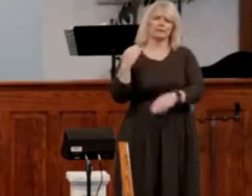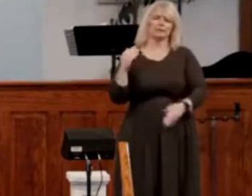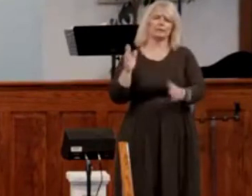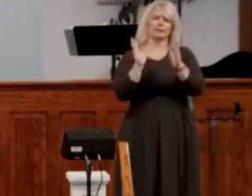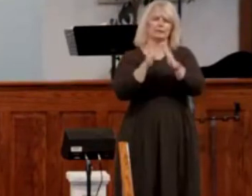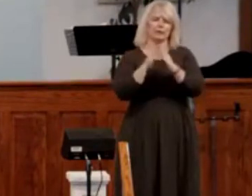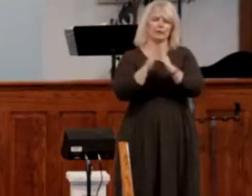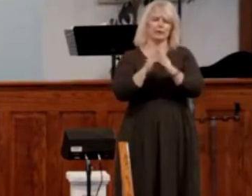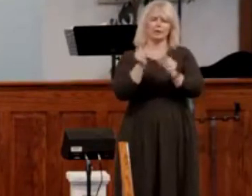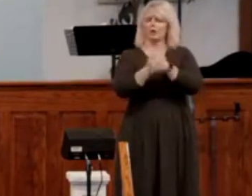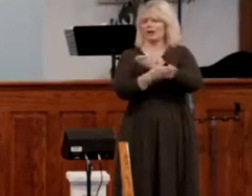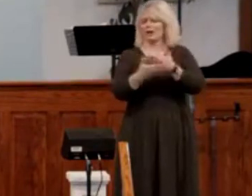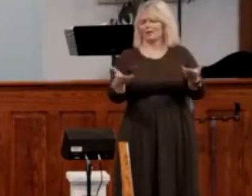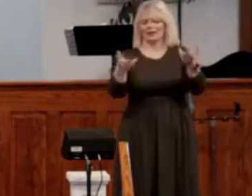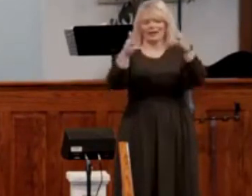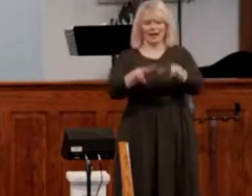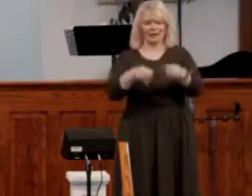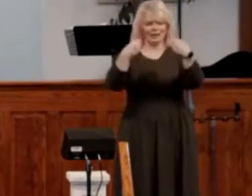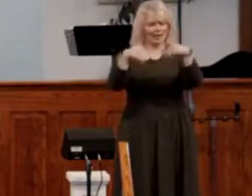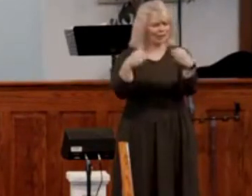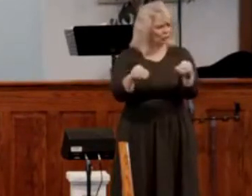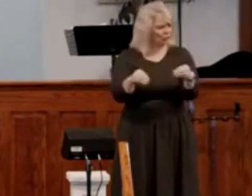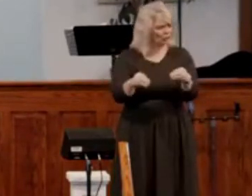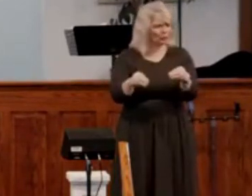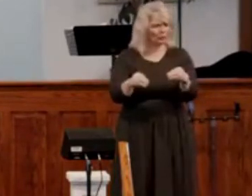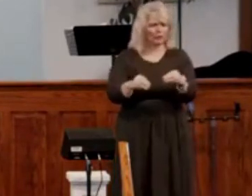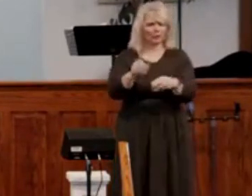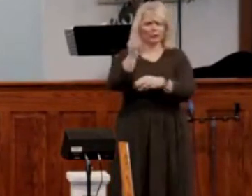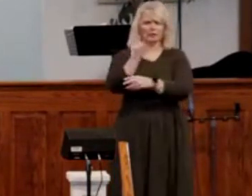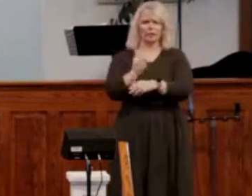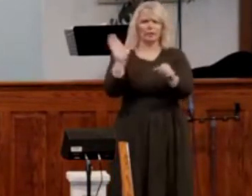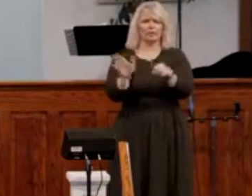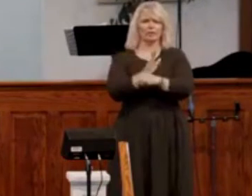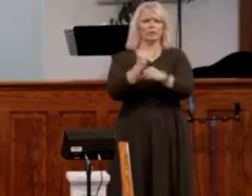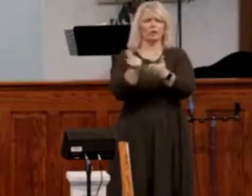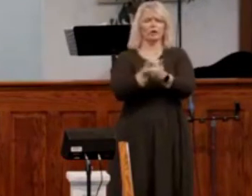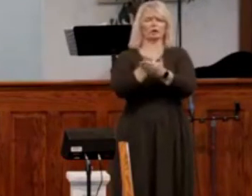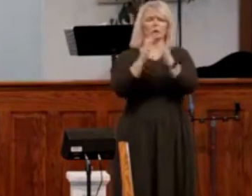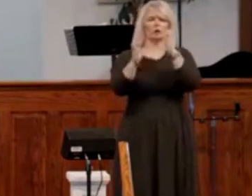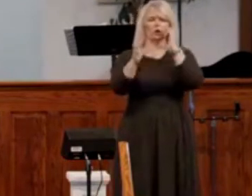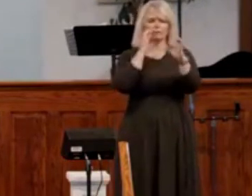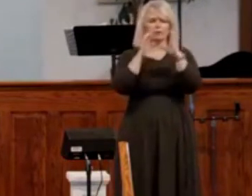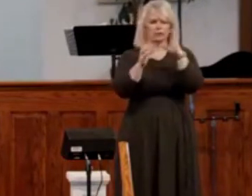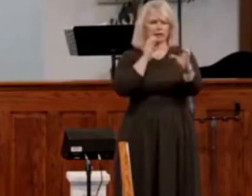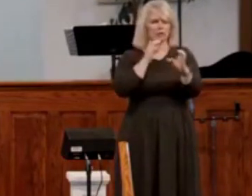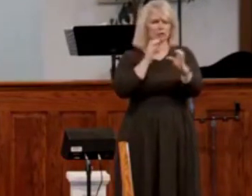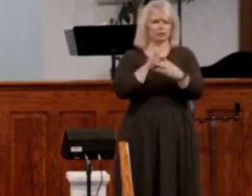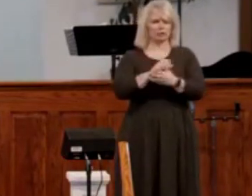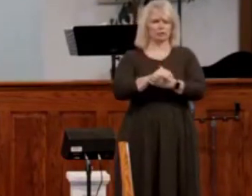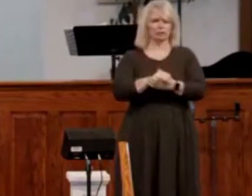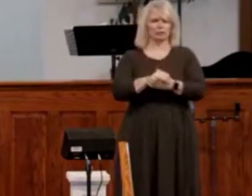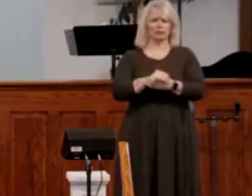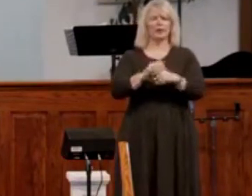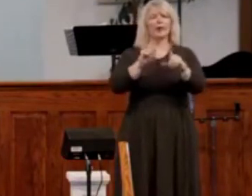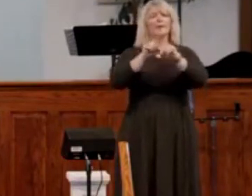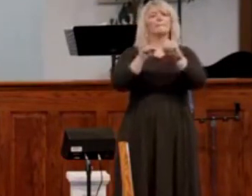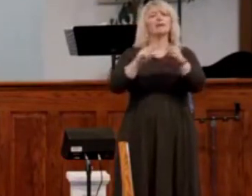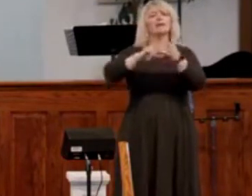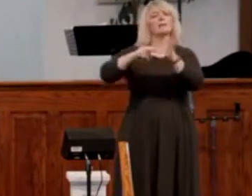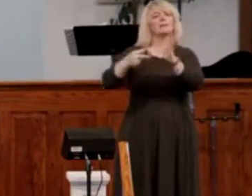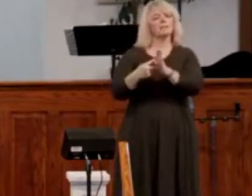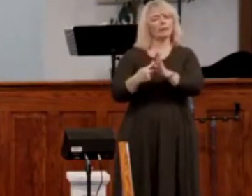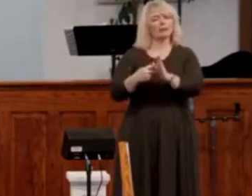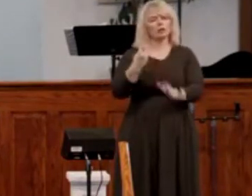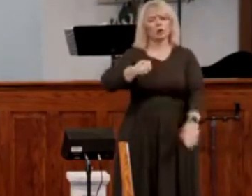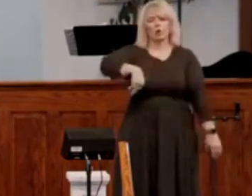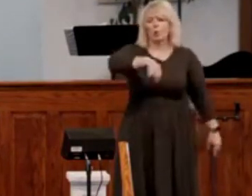lane interaction at the store needs to be a full-blown gospel conversation. But it does mean that we